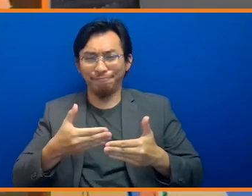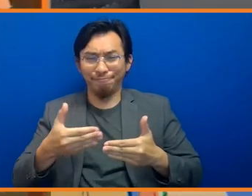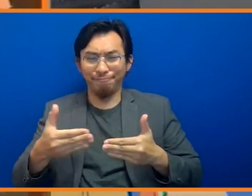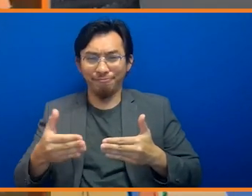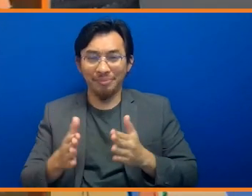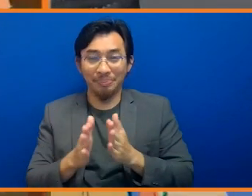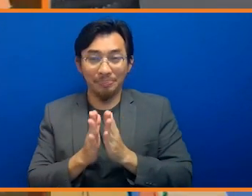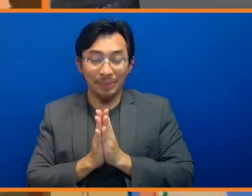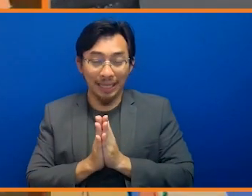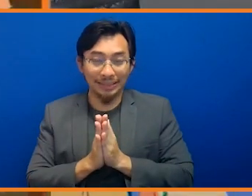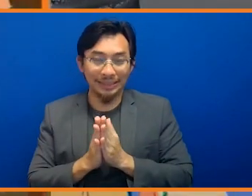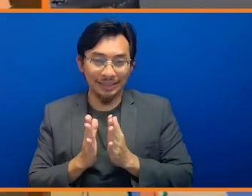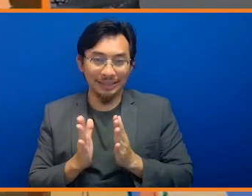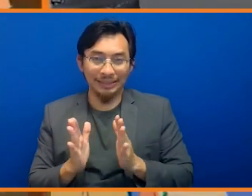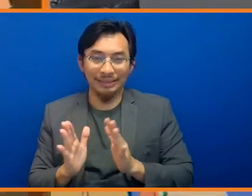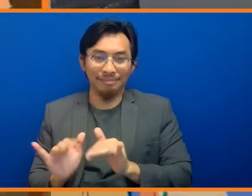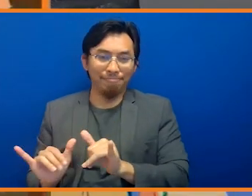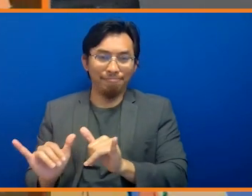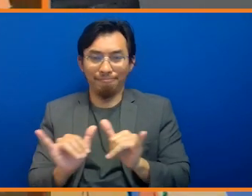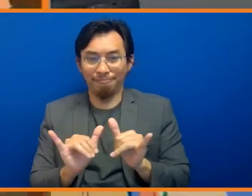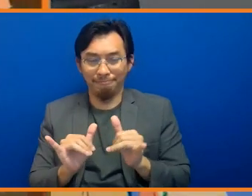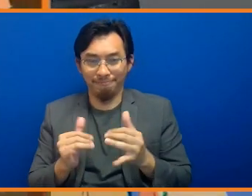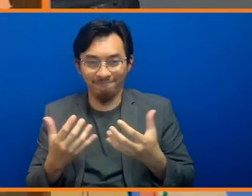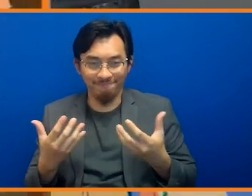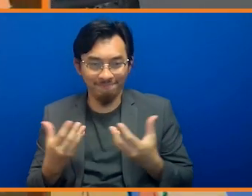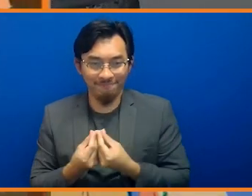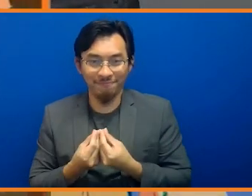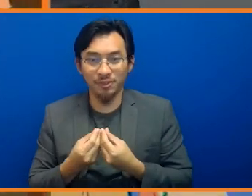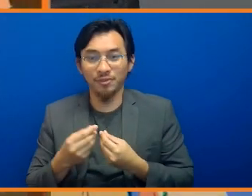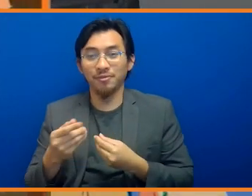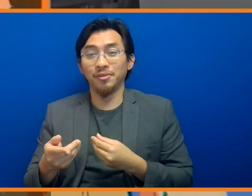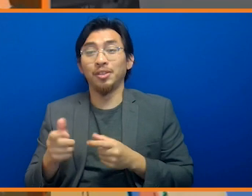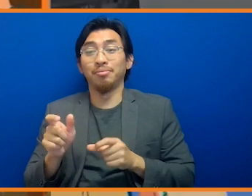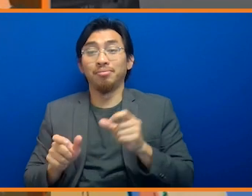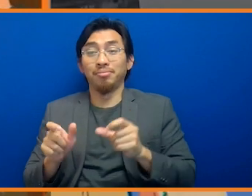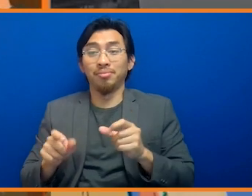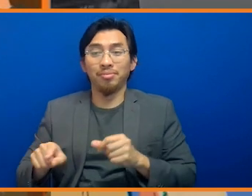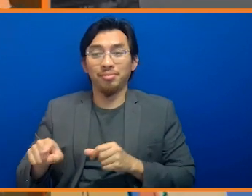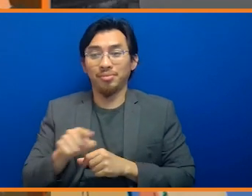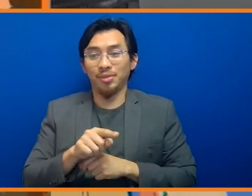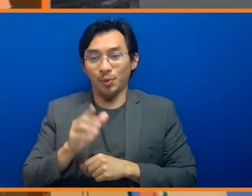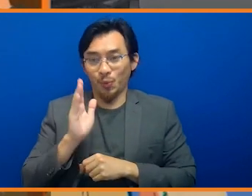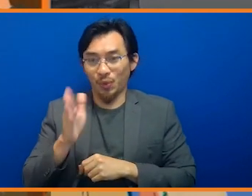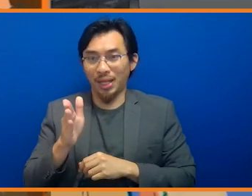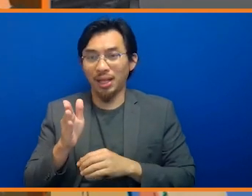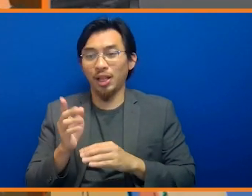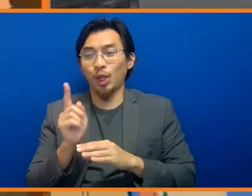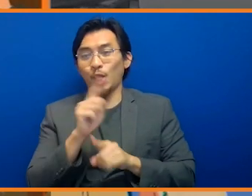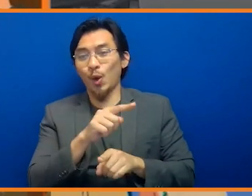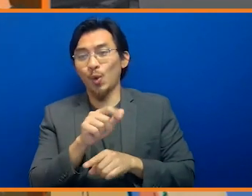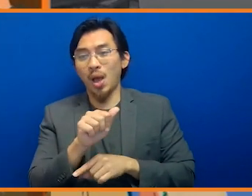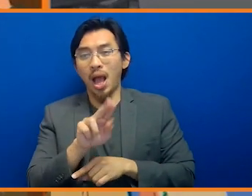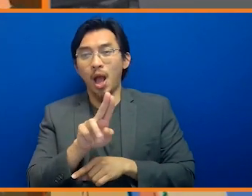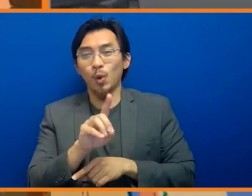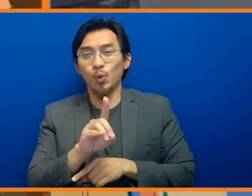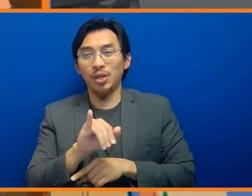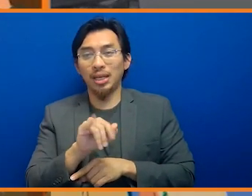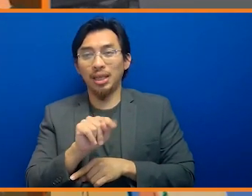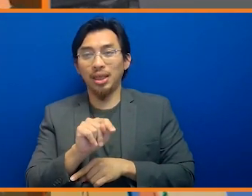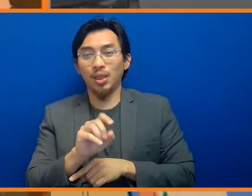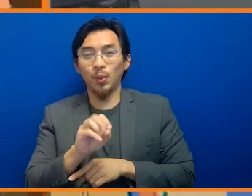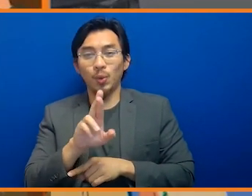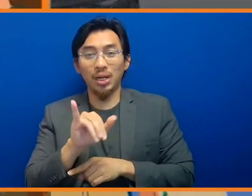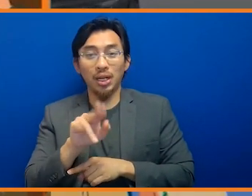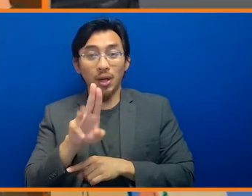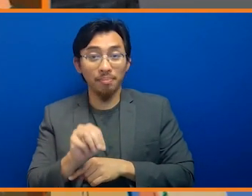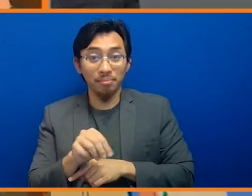So please bear with us for the on-site participants. We will move to auditorium, and for